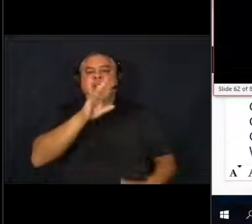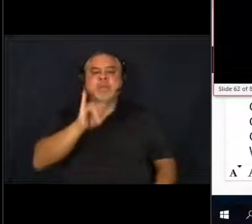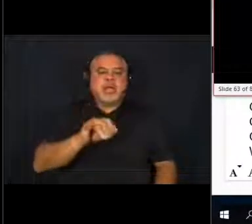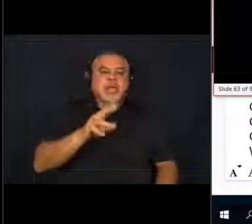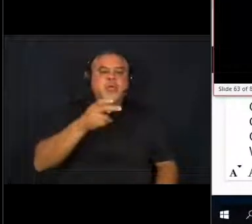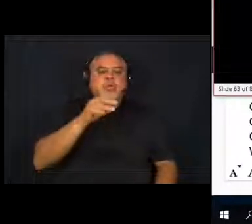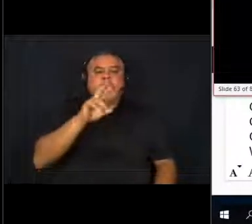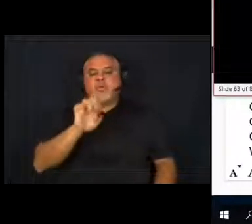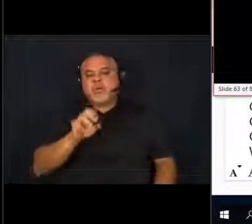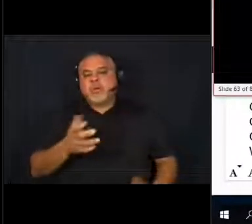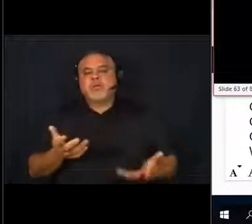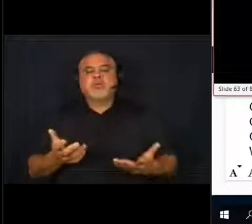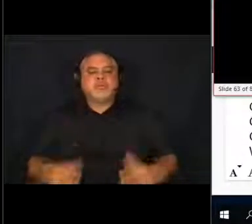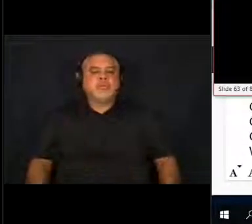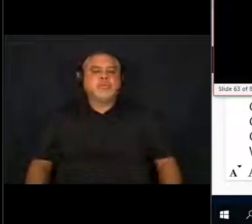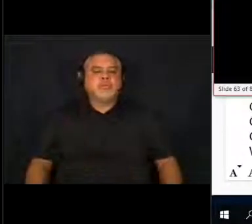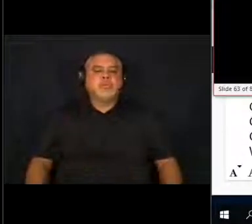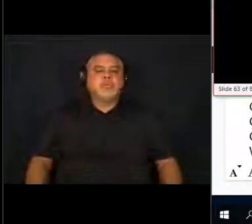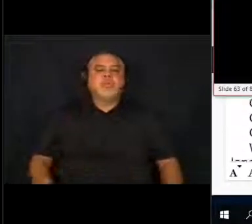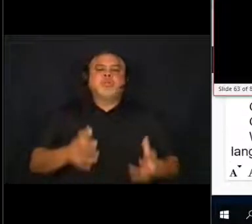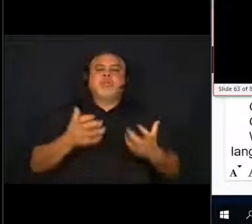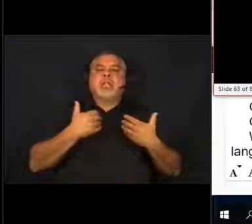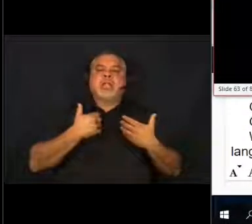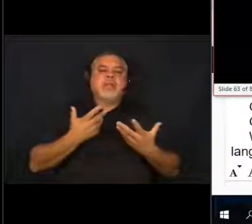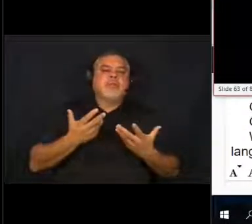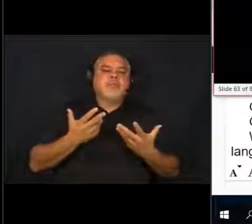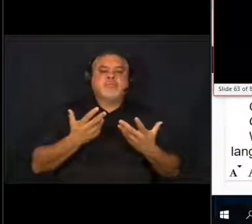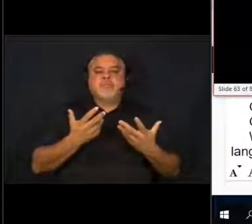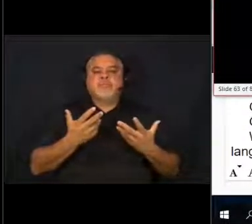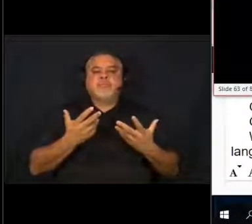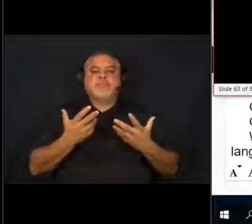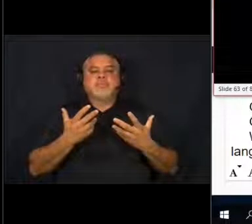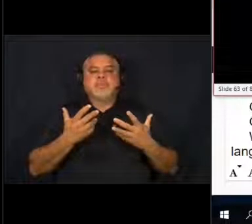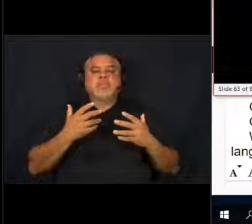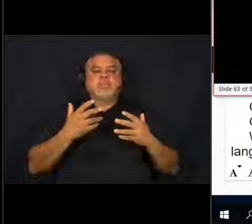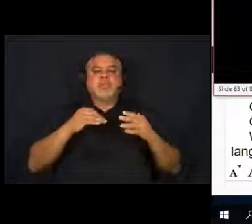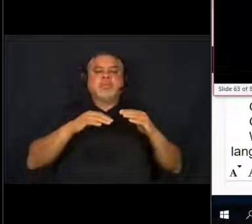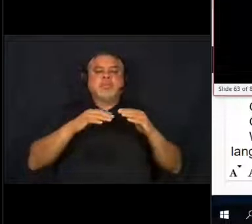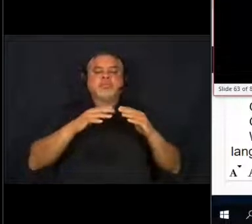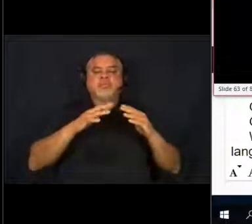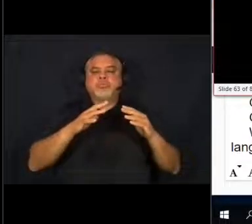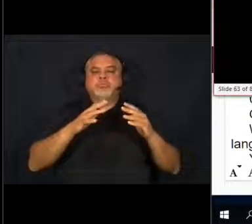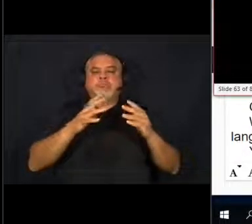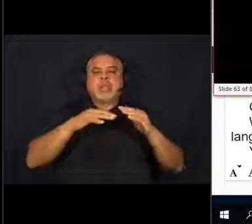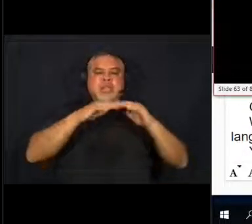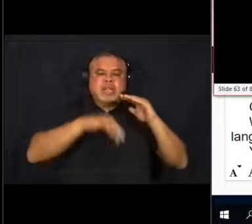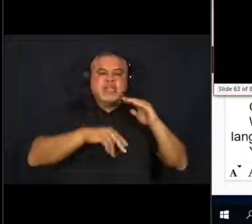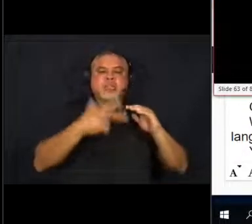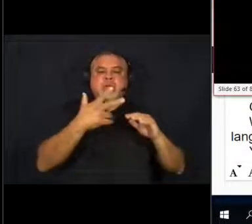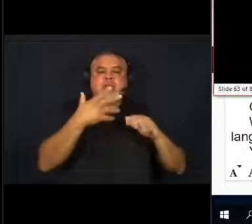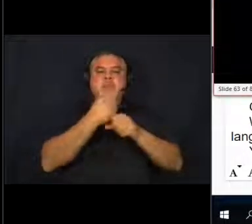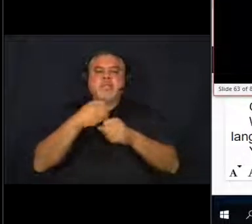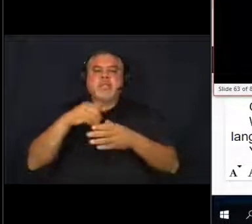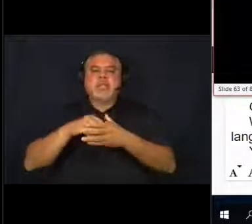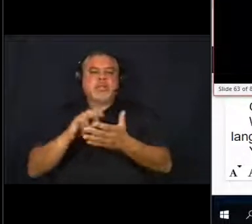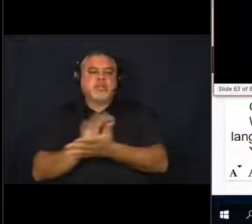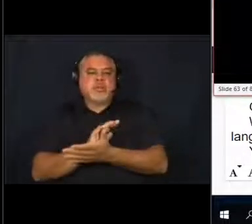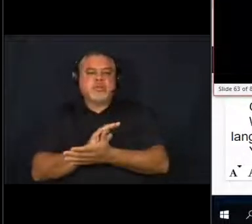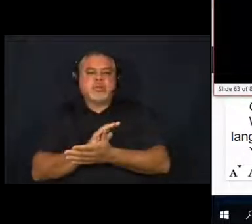initio. You want to have no more than 3 abbreviations in the document, maximum, no more than